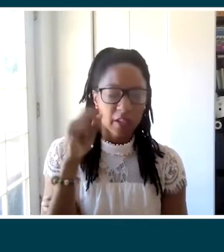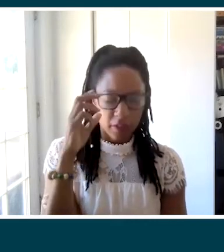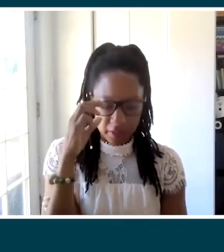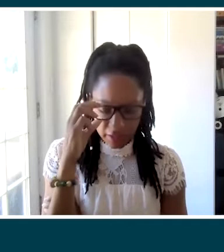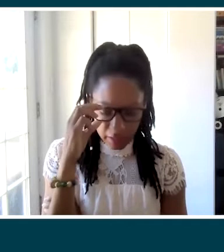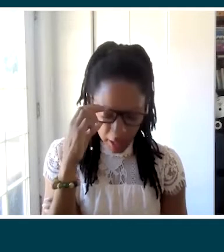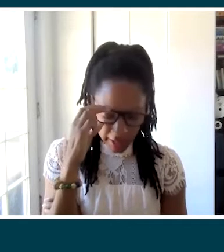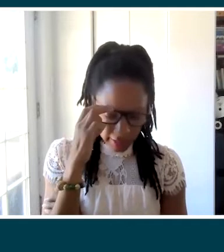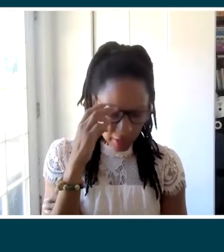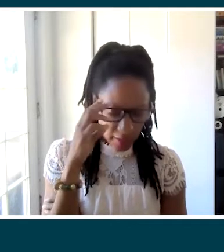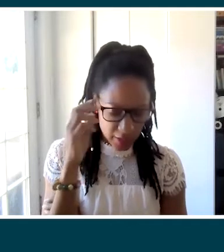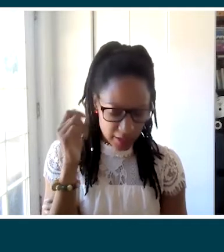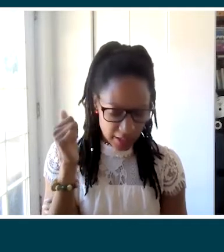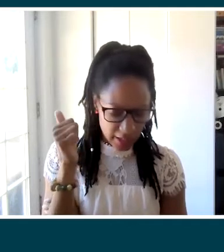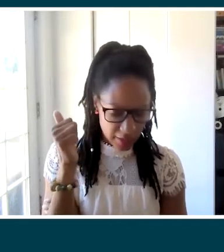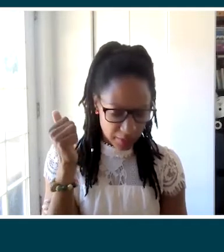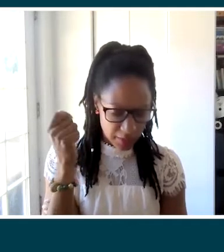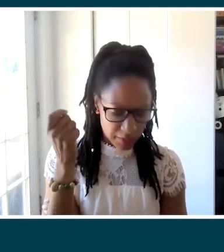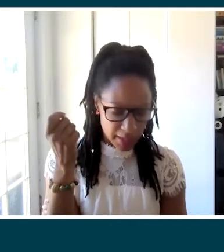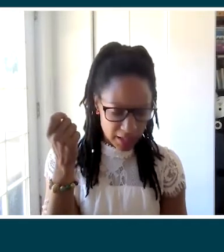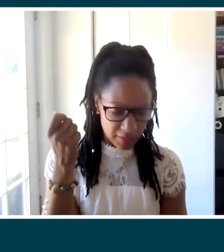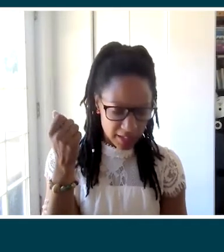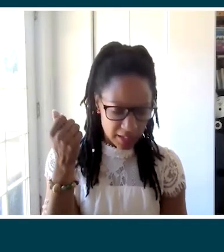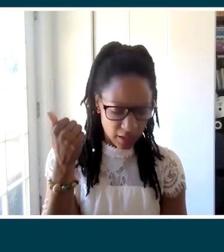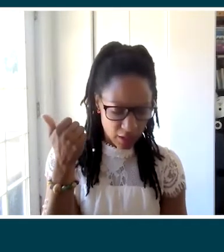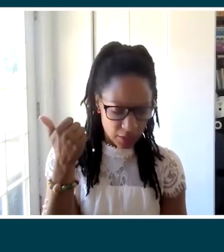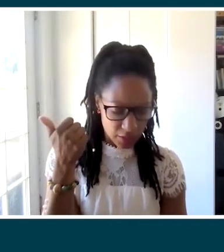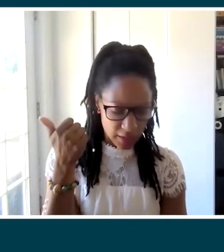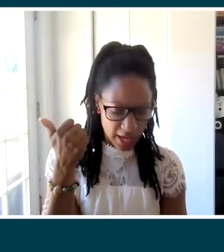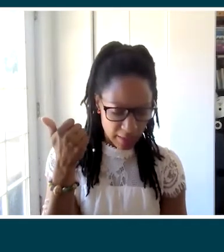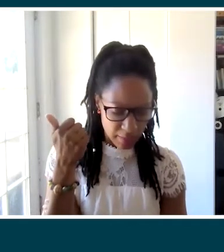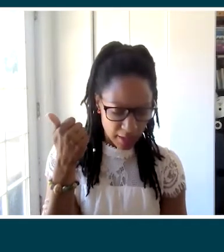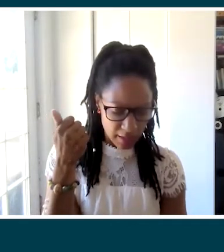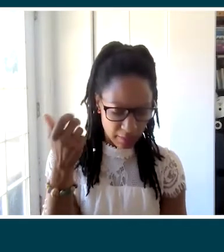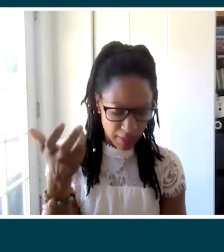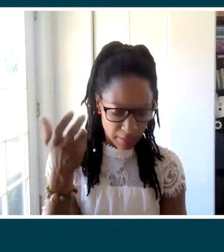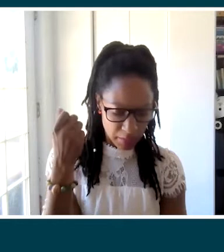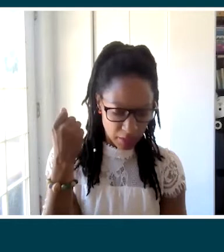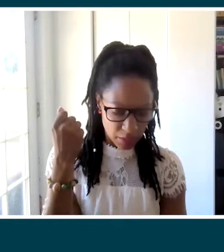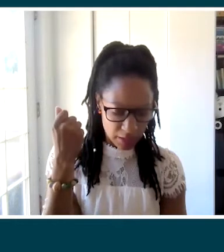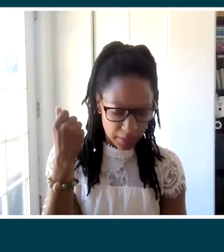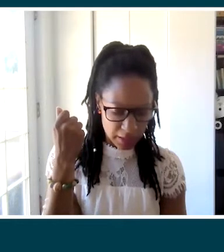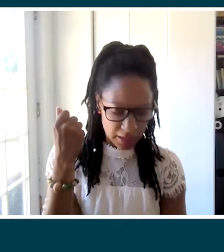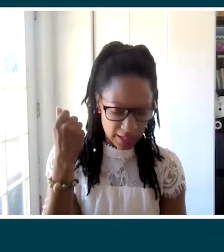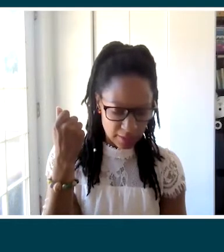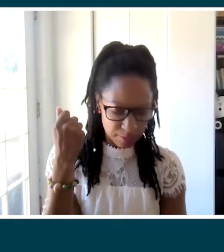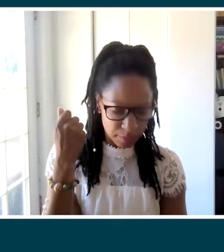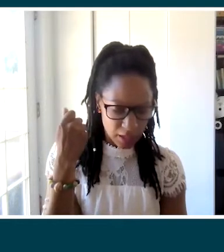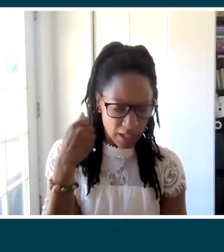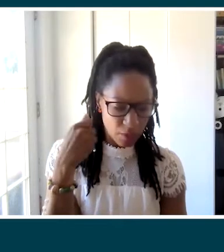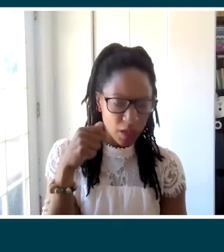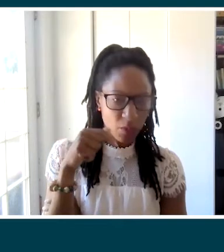Before I turn it over to some audience questions, I think I would be remiss if I didn't also name, and Ben, maybe you can speak to